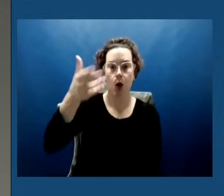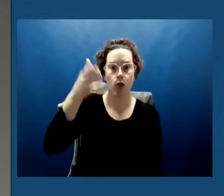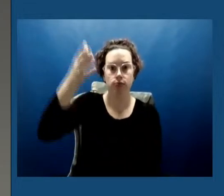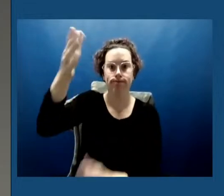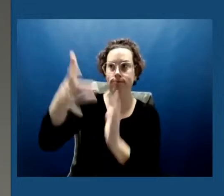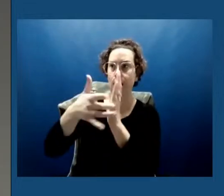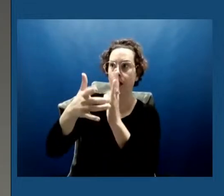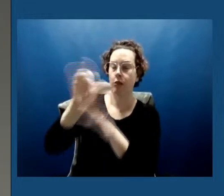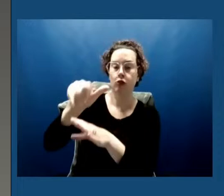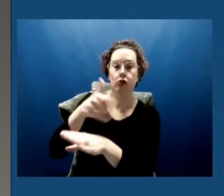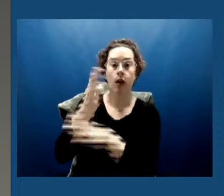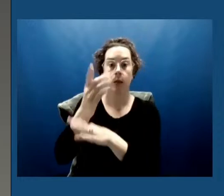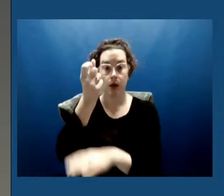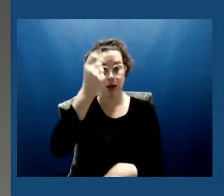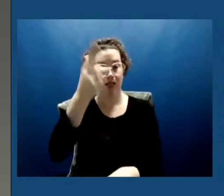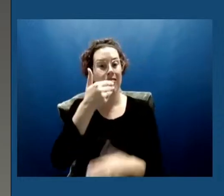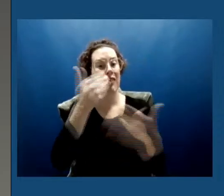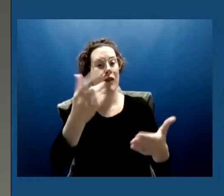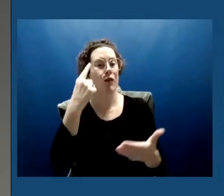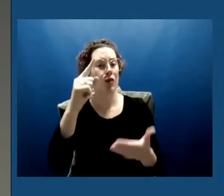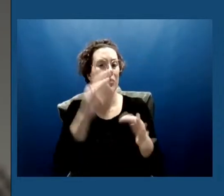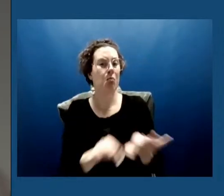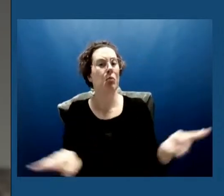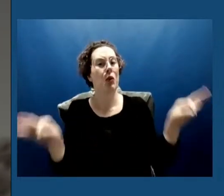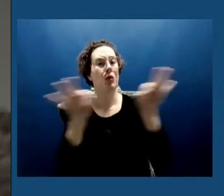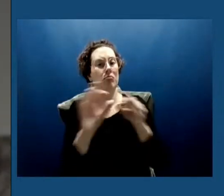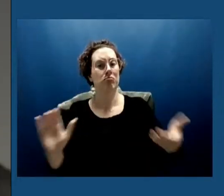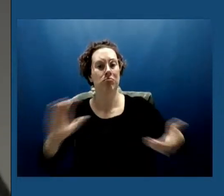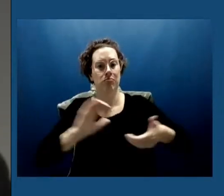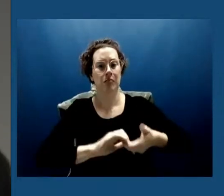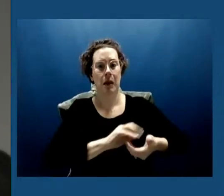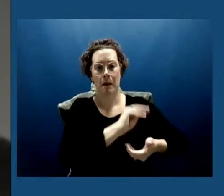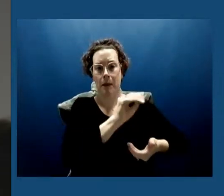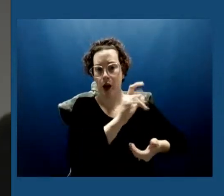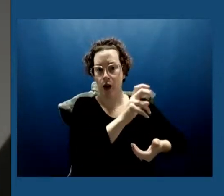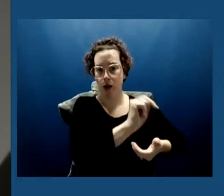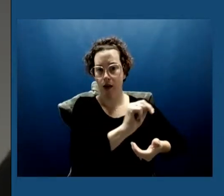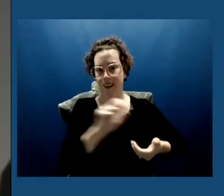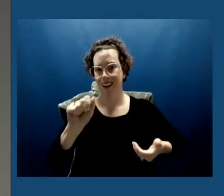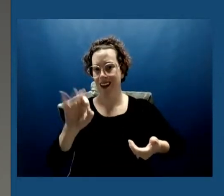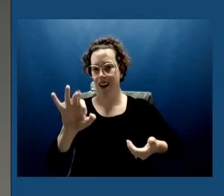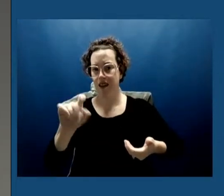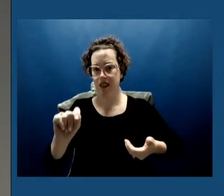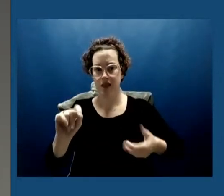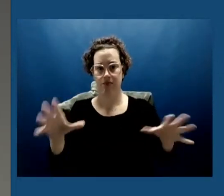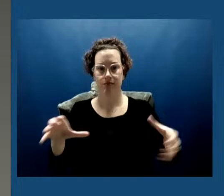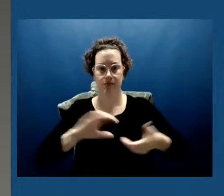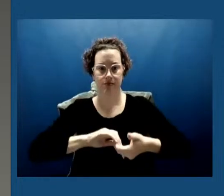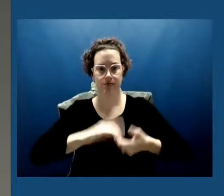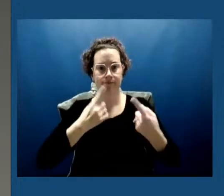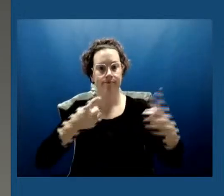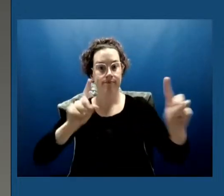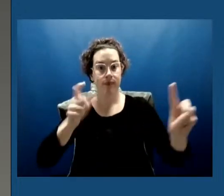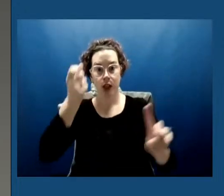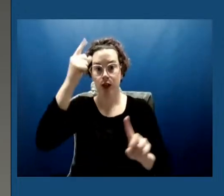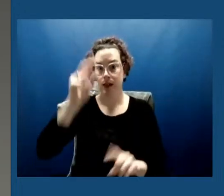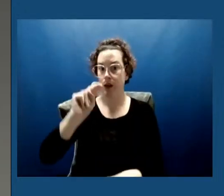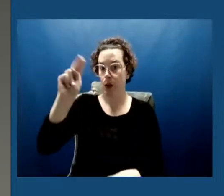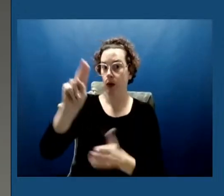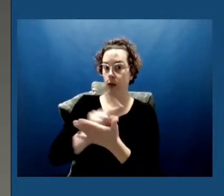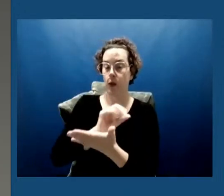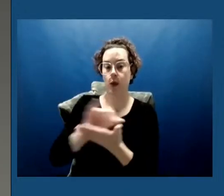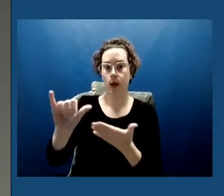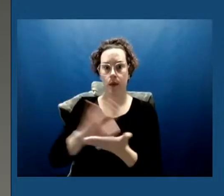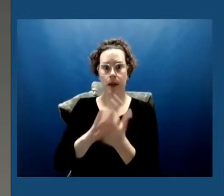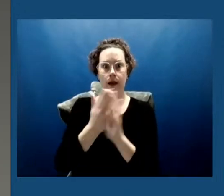to the important partnerships like this one between Micron and the AFT, upstate New York has become a workforce hub for